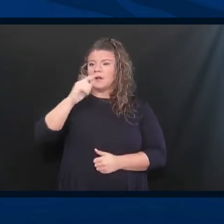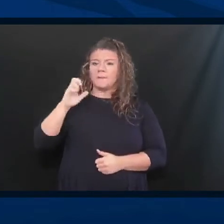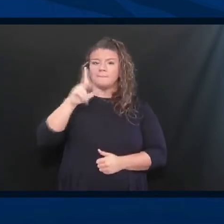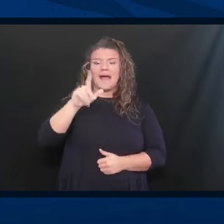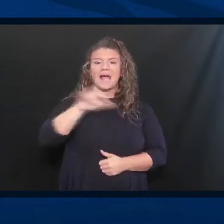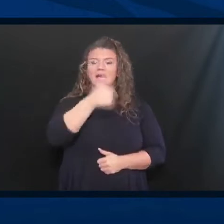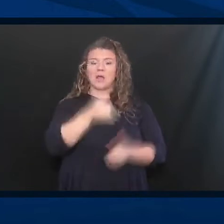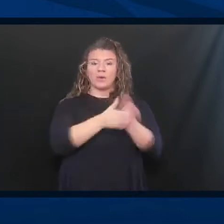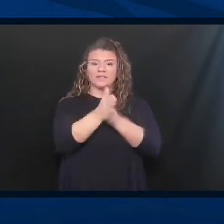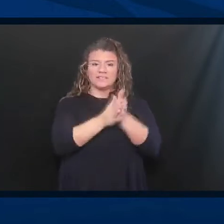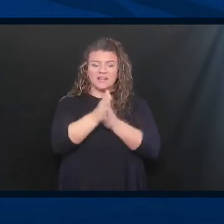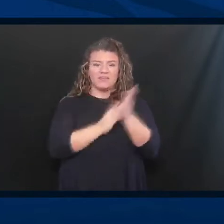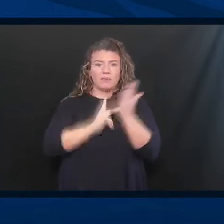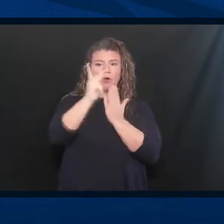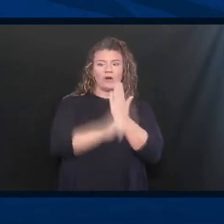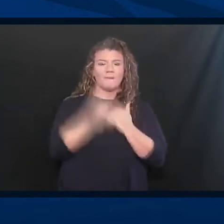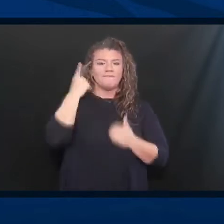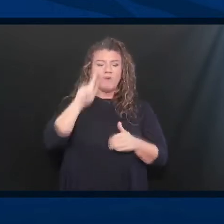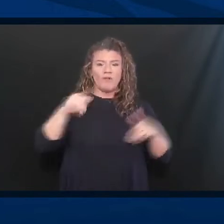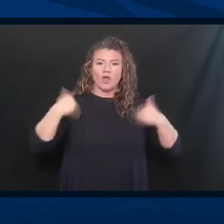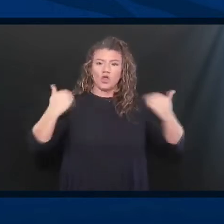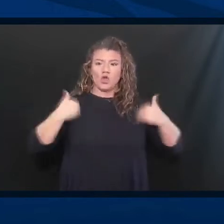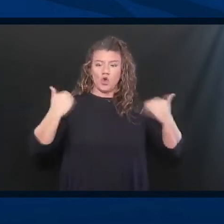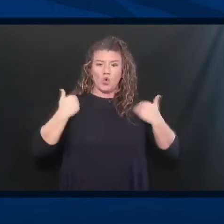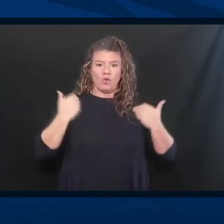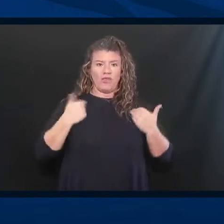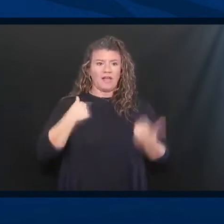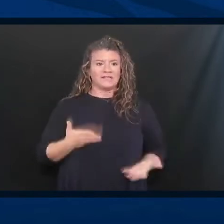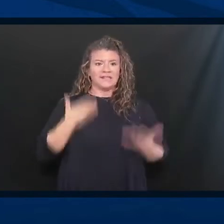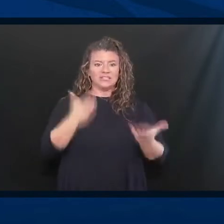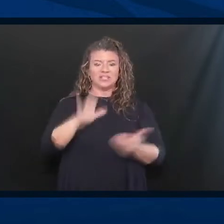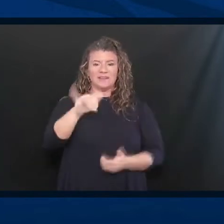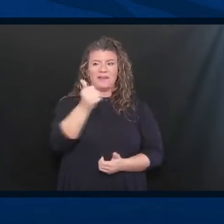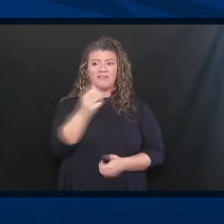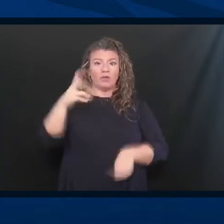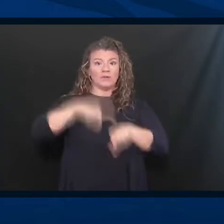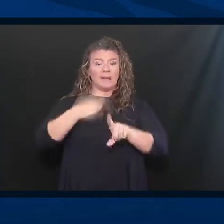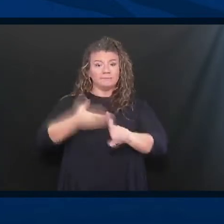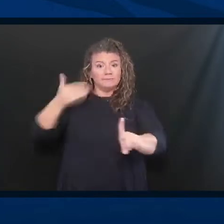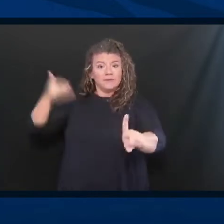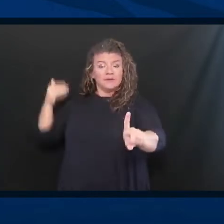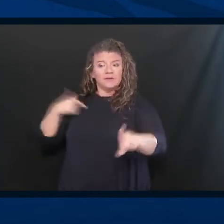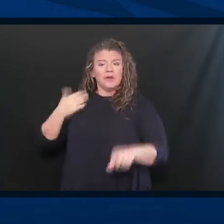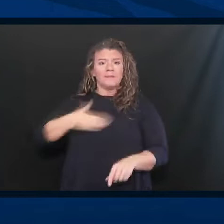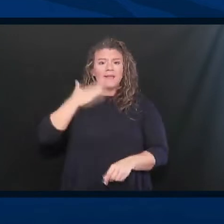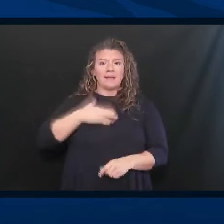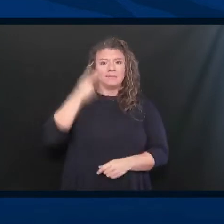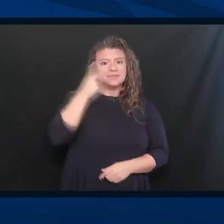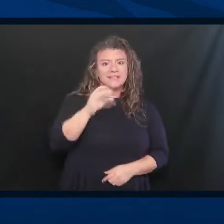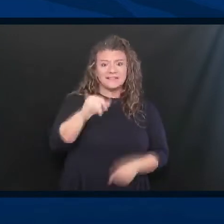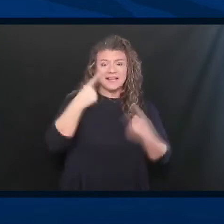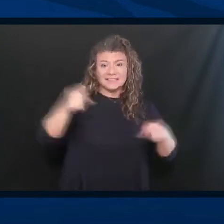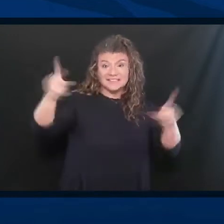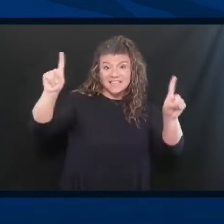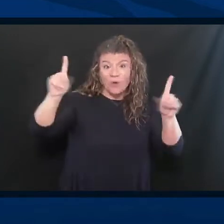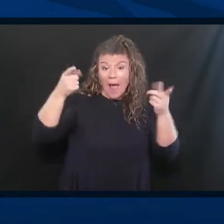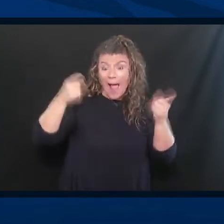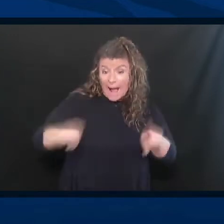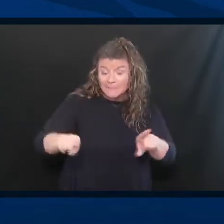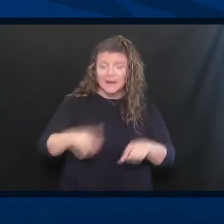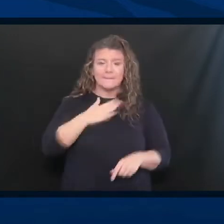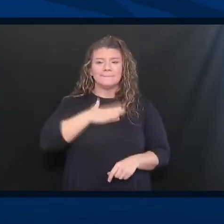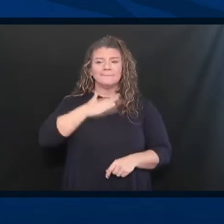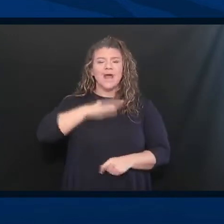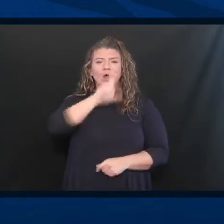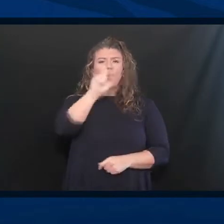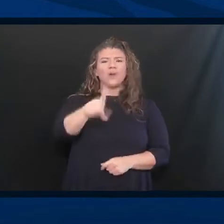Senate program targeting our youth. I know I suggested that a few briefings ago. I'm glad to see it and hope it's a big success. My question is this, Governor and